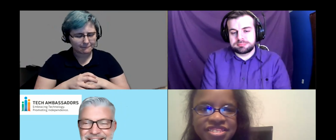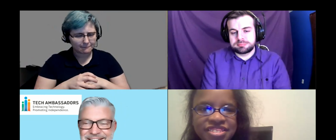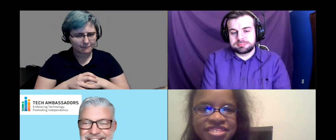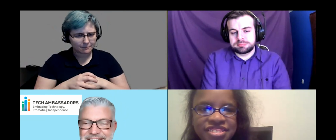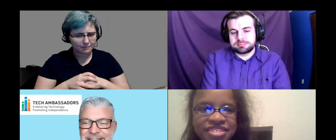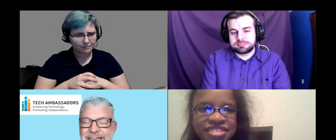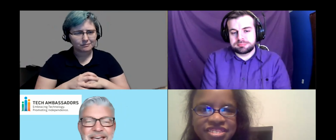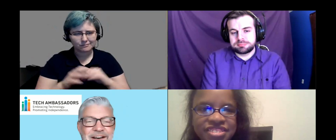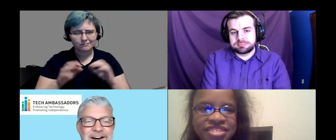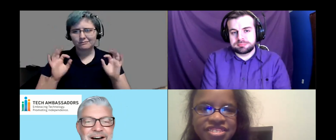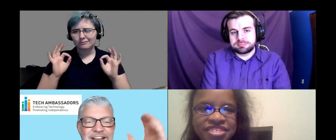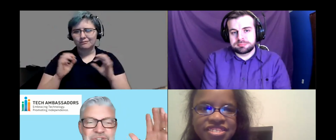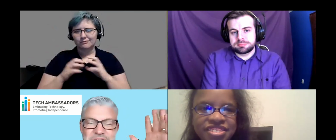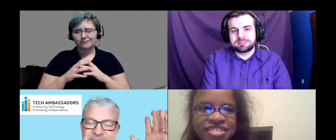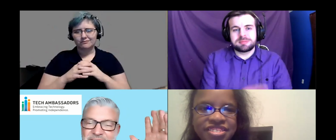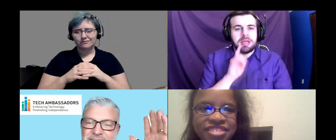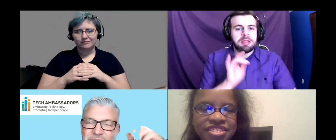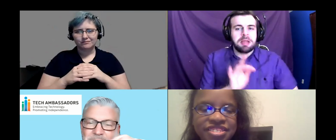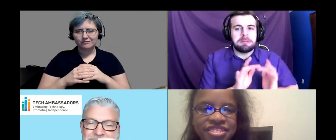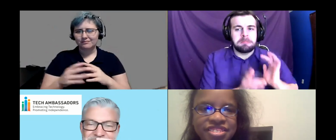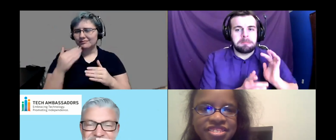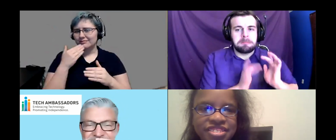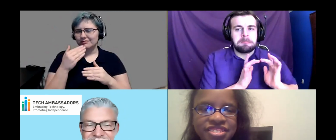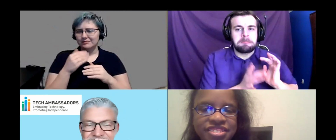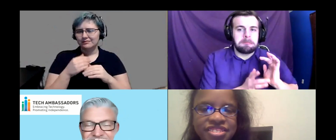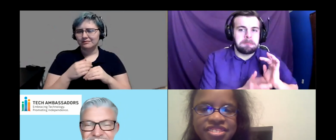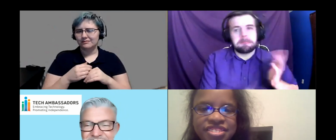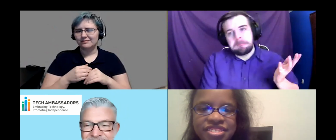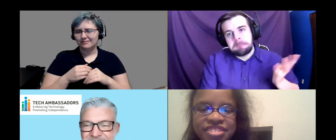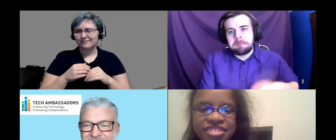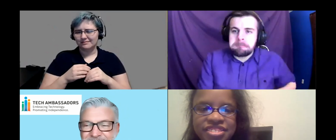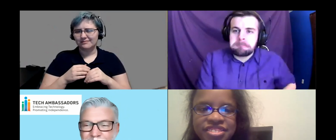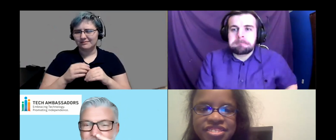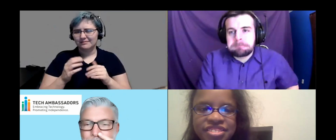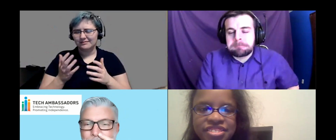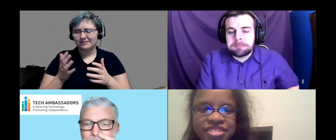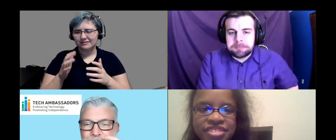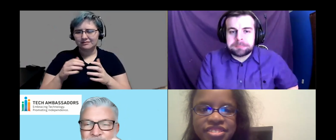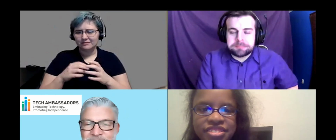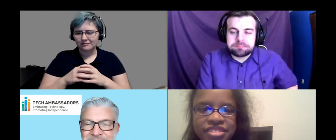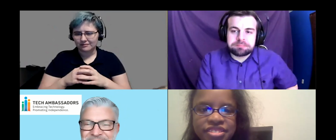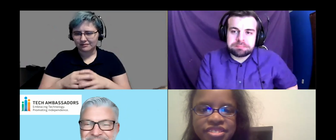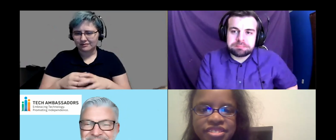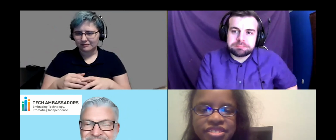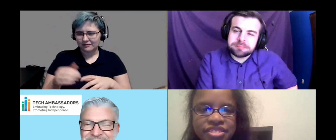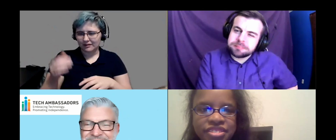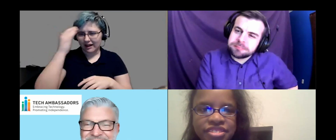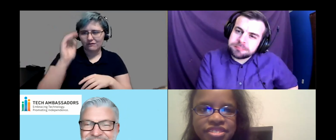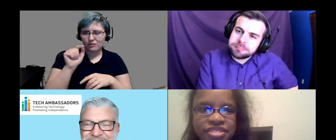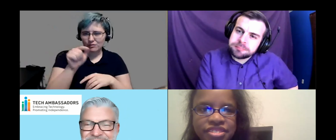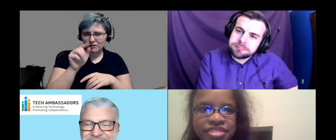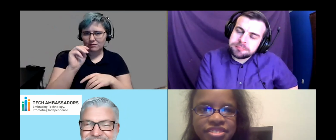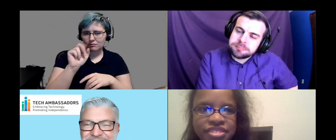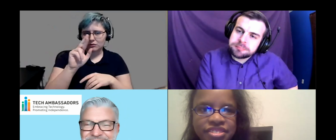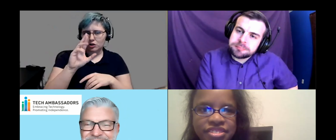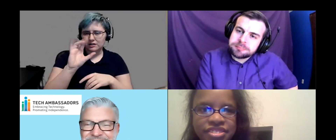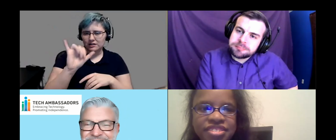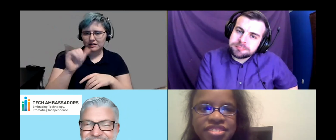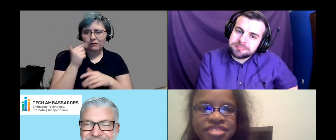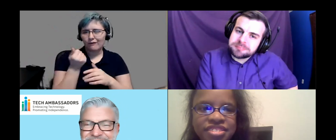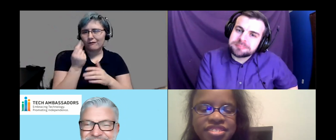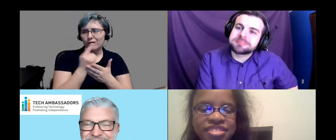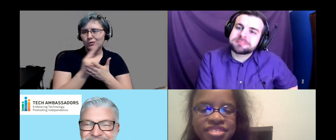All right. Yeah. All right, George, thank you very much. I know Marci for a couple